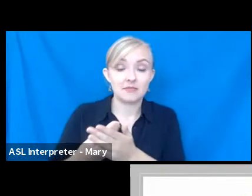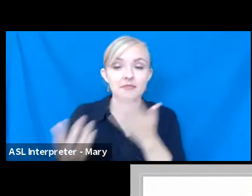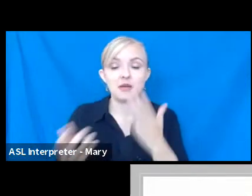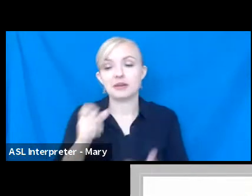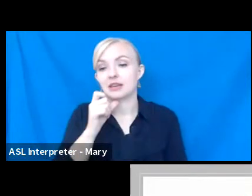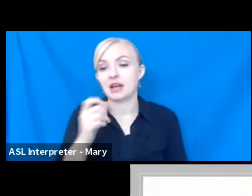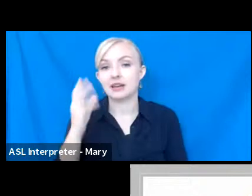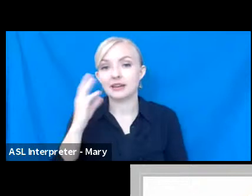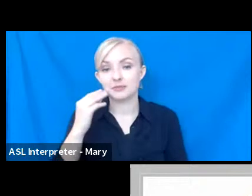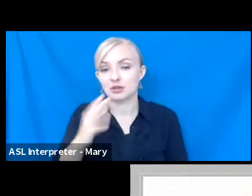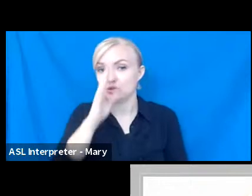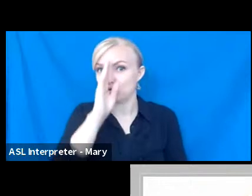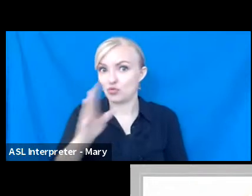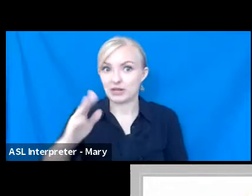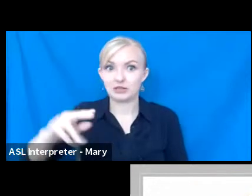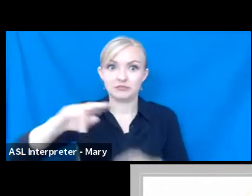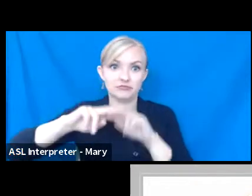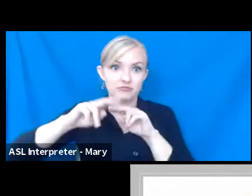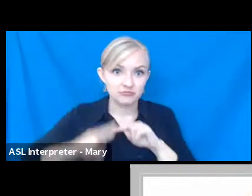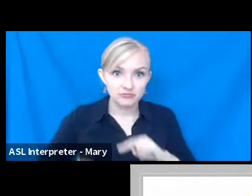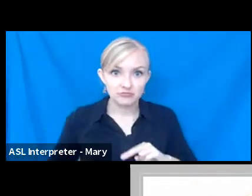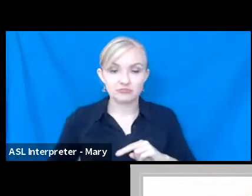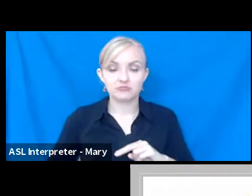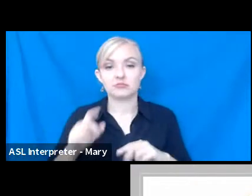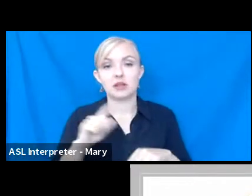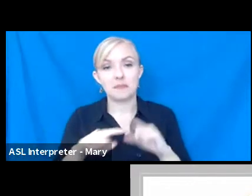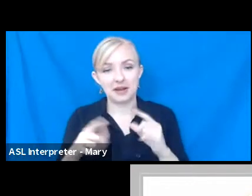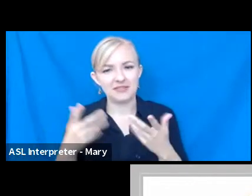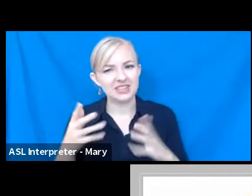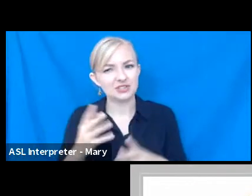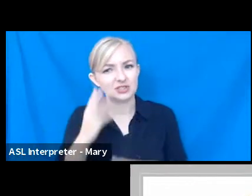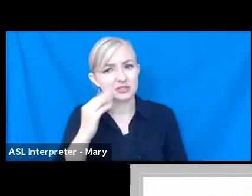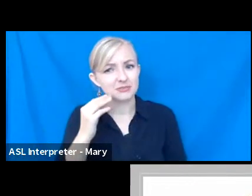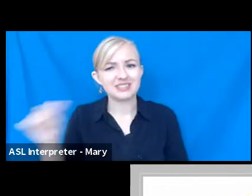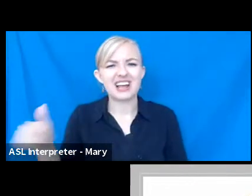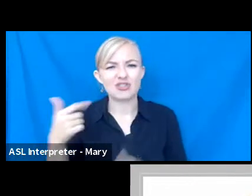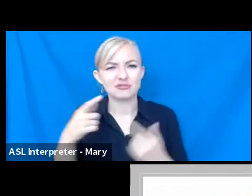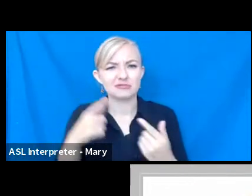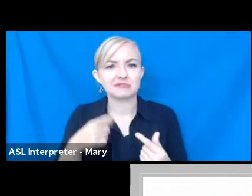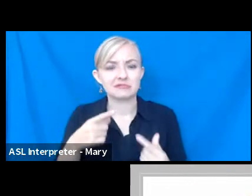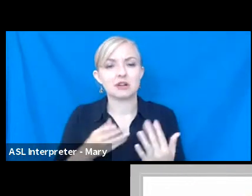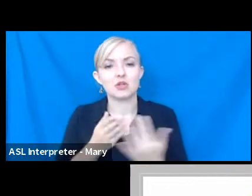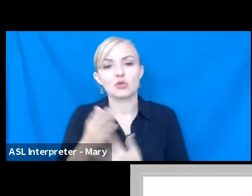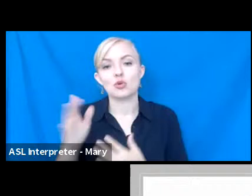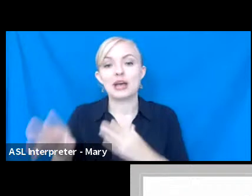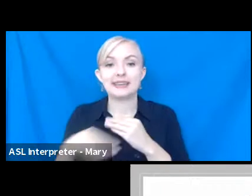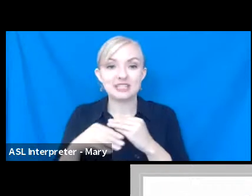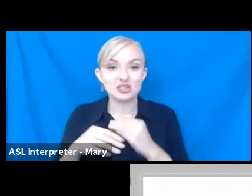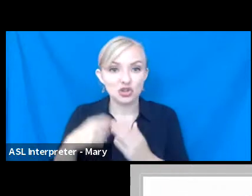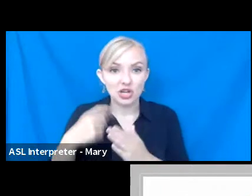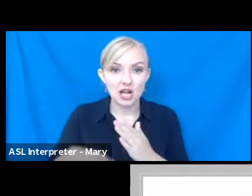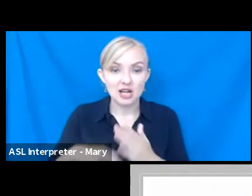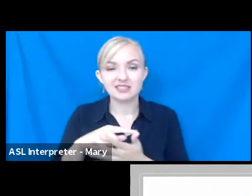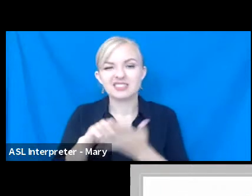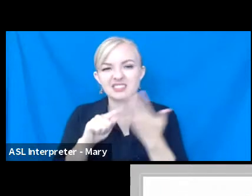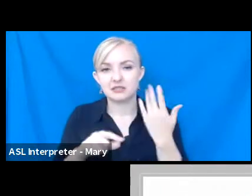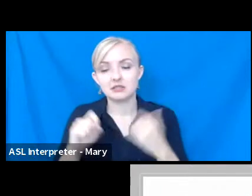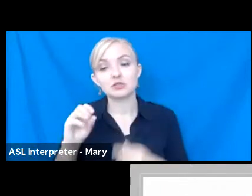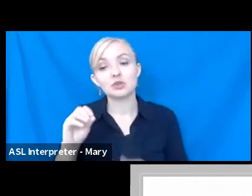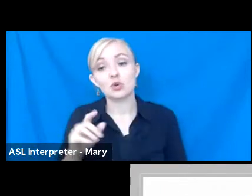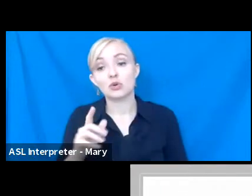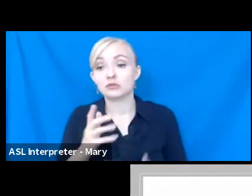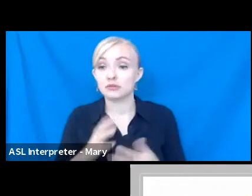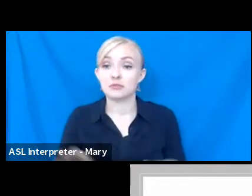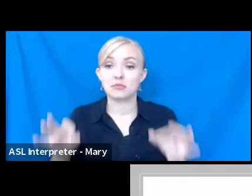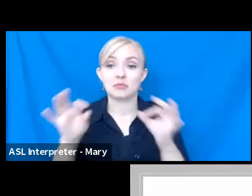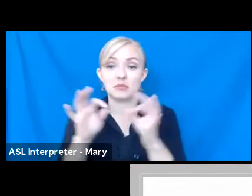experienced a direct drop in income, but have experienced other hardships through additional costs, et cetera. So it's really